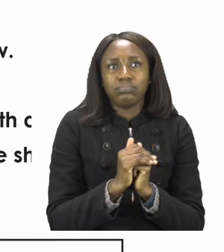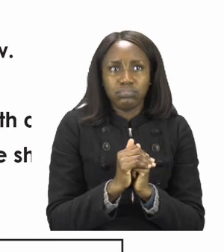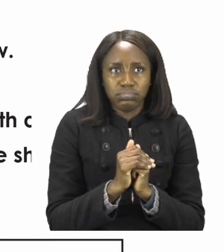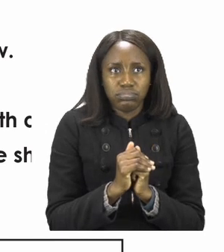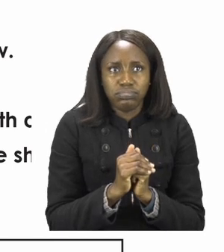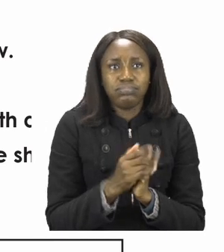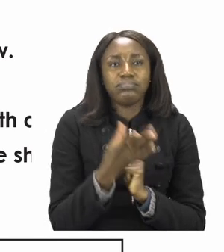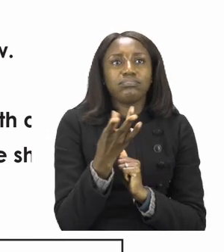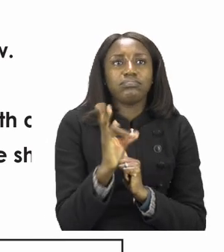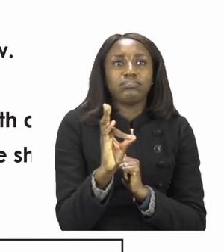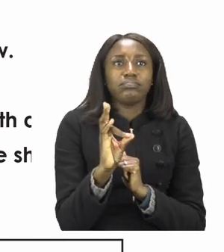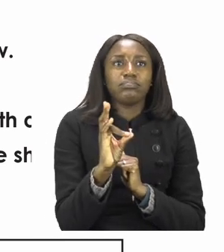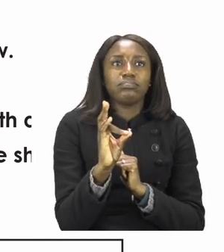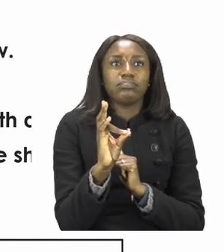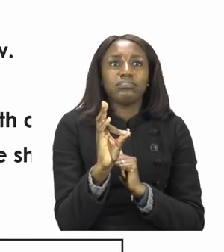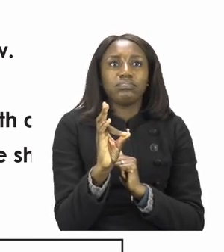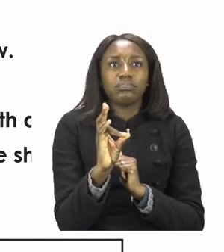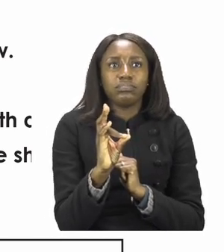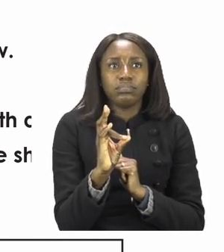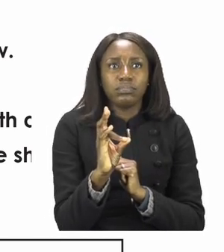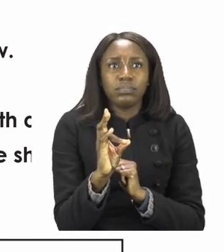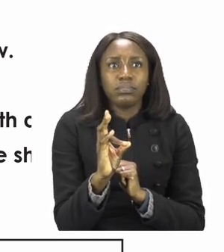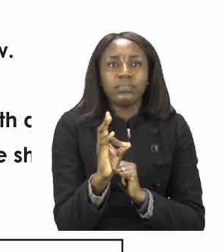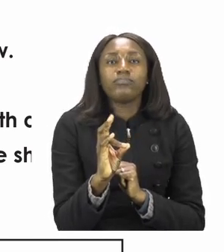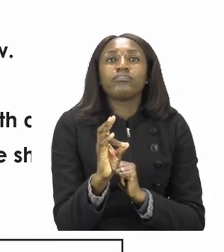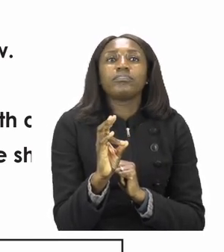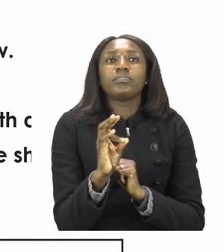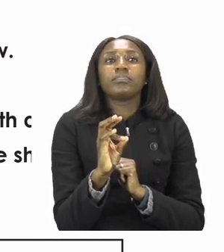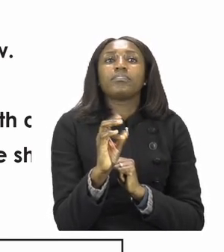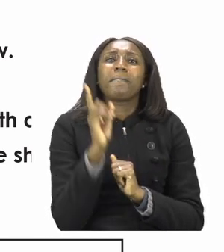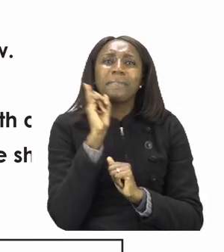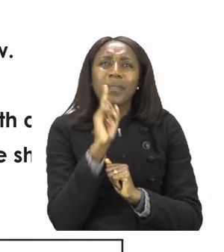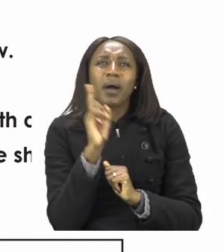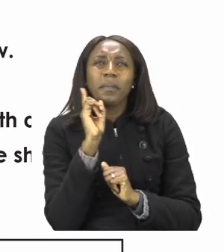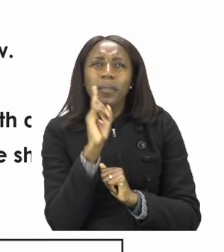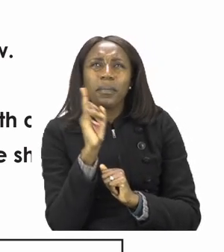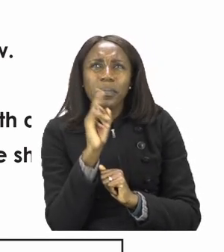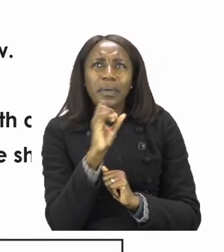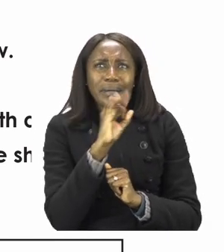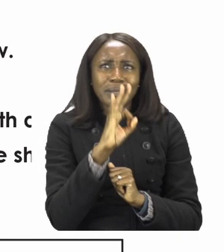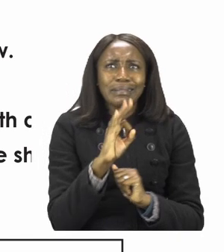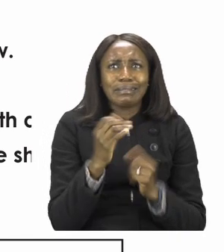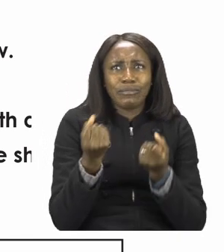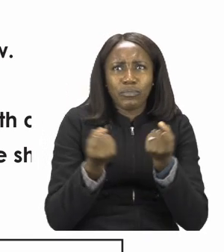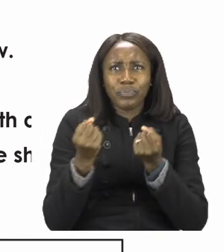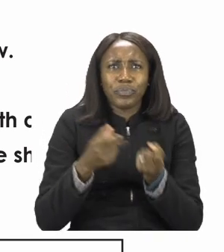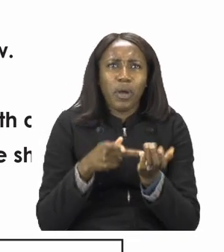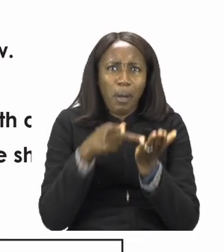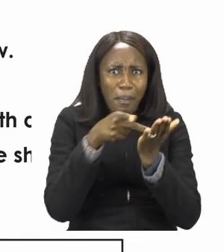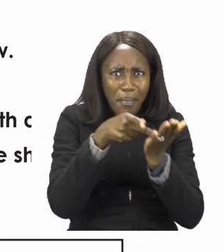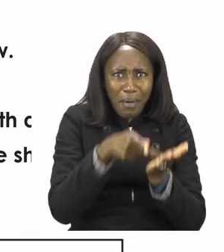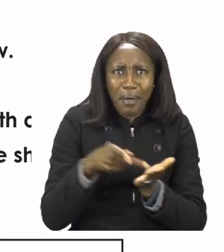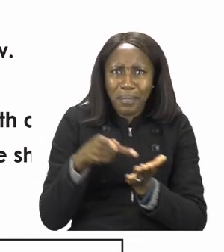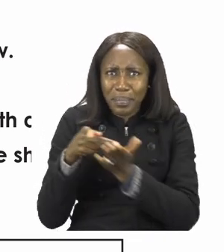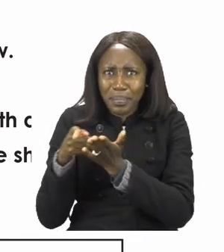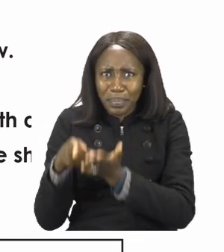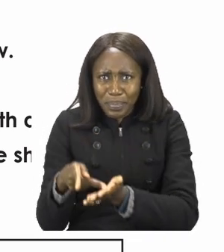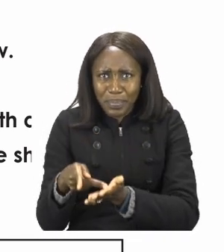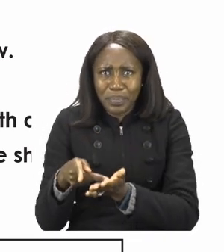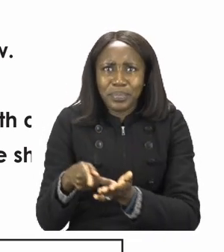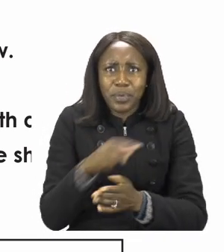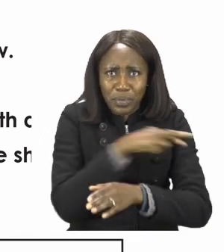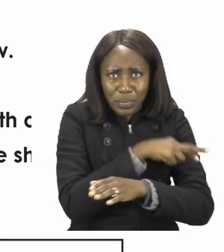Number 7, be very careful if there are parked cars on the